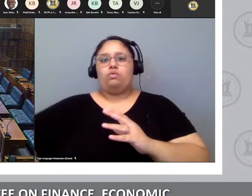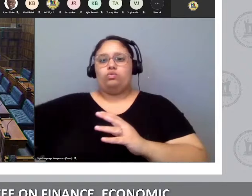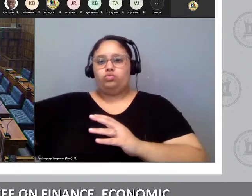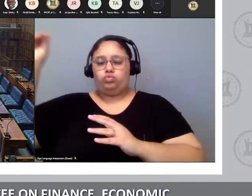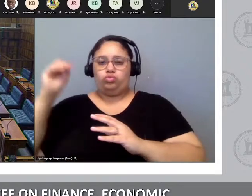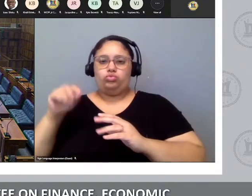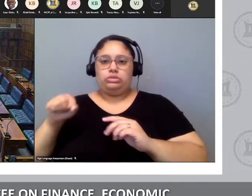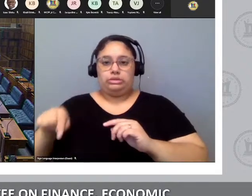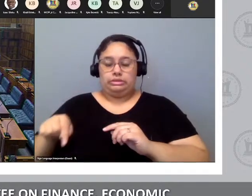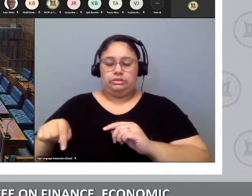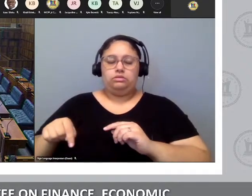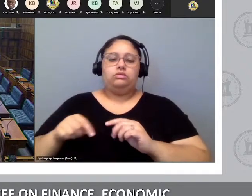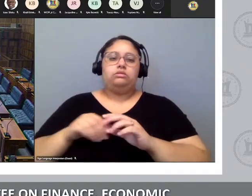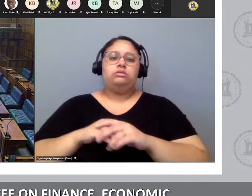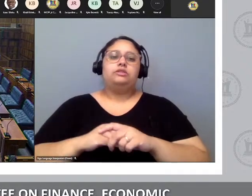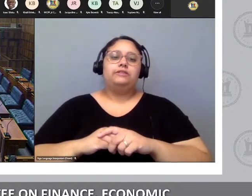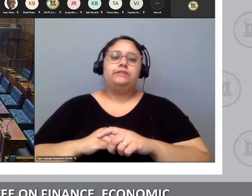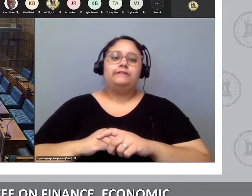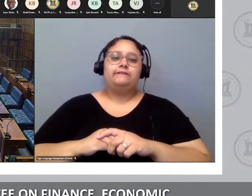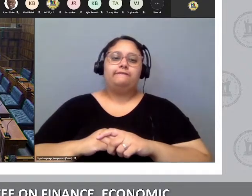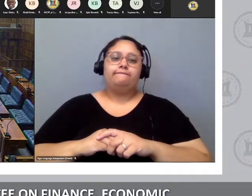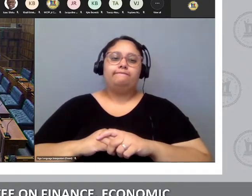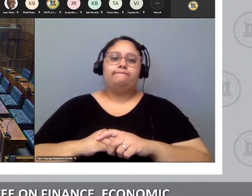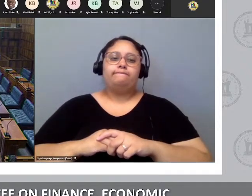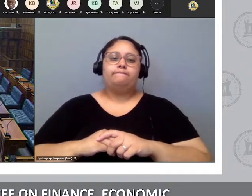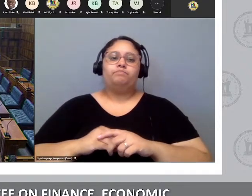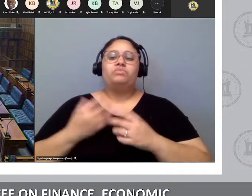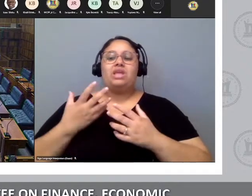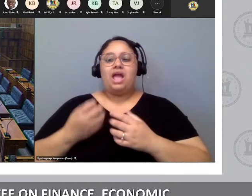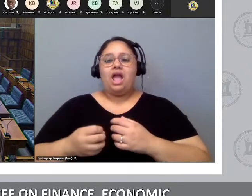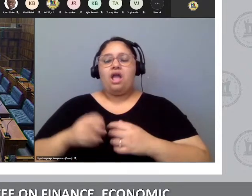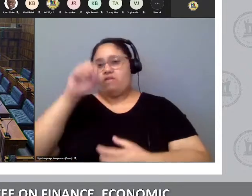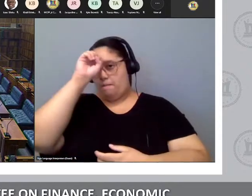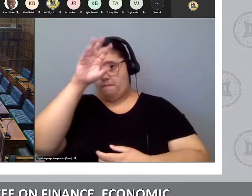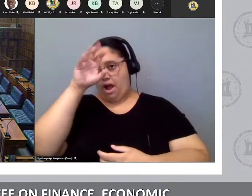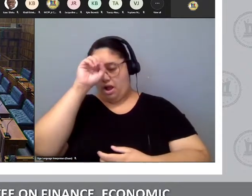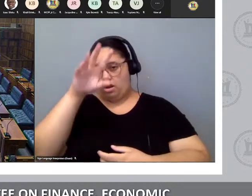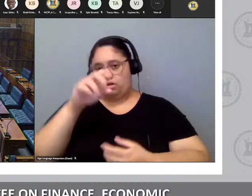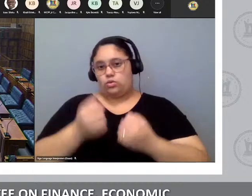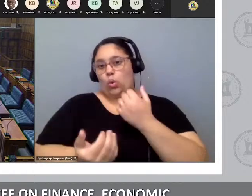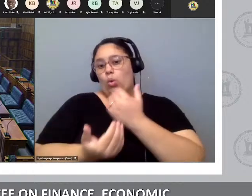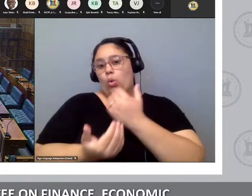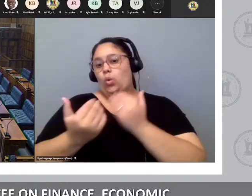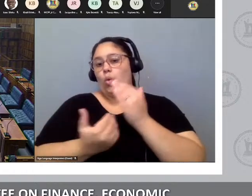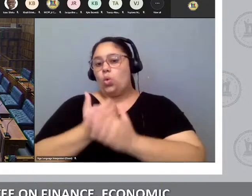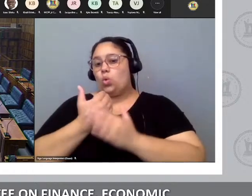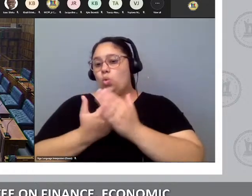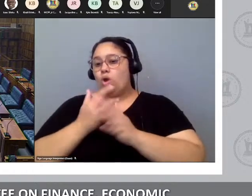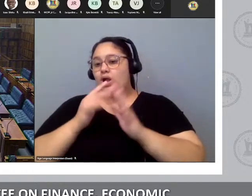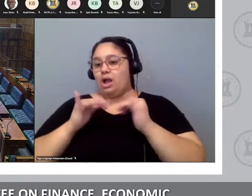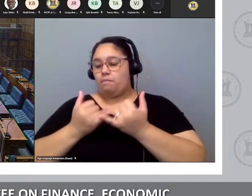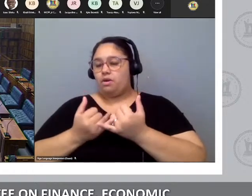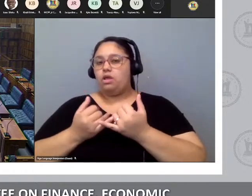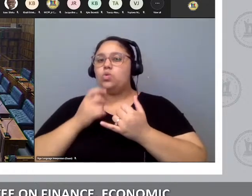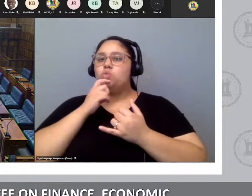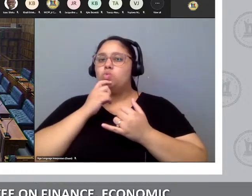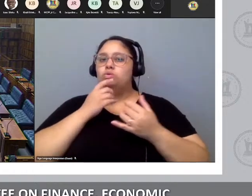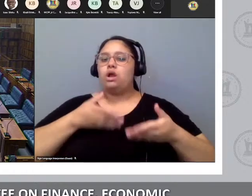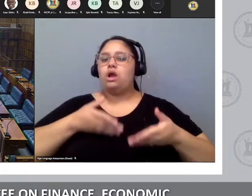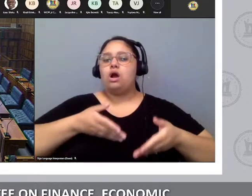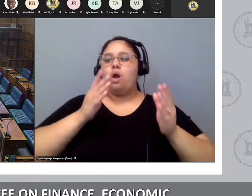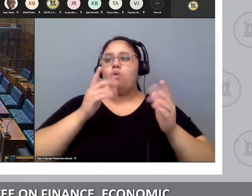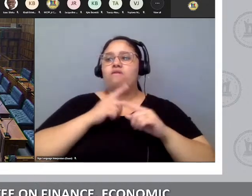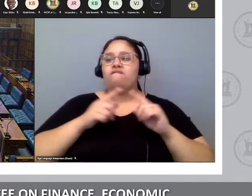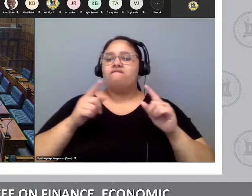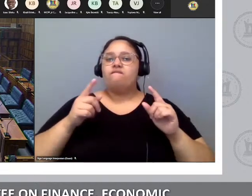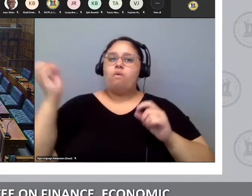um there are emerging miners that do move cargo by road but our major